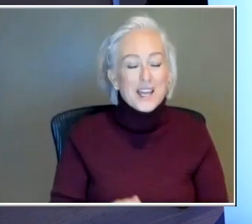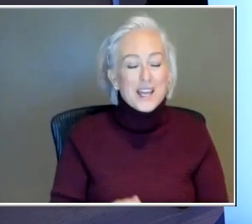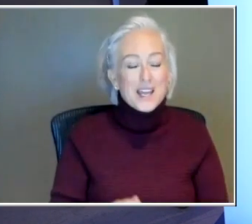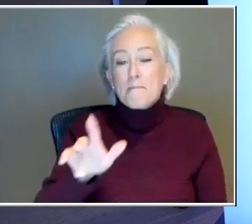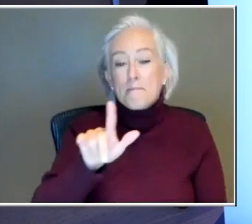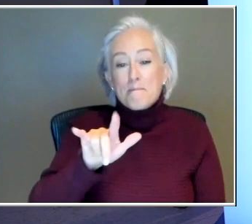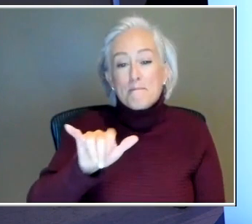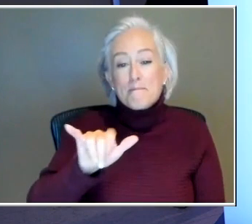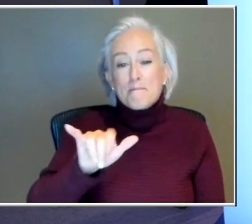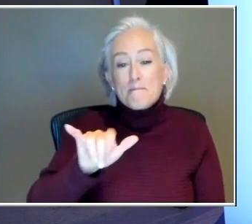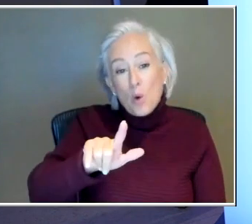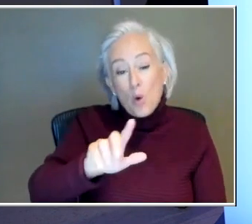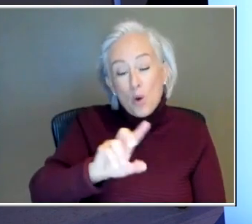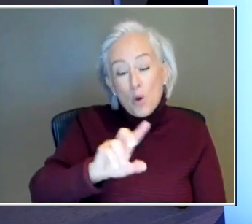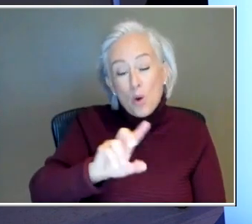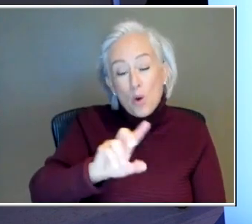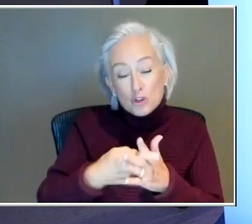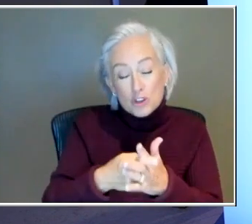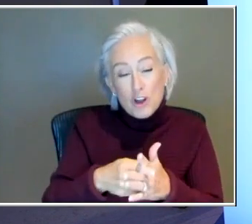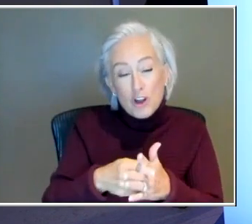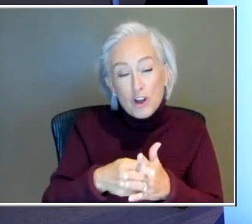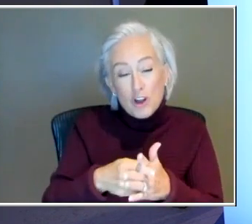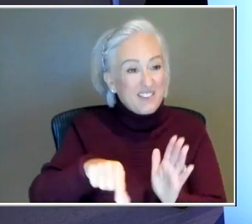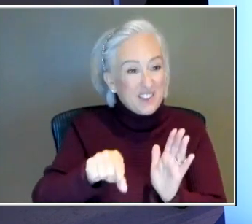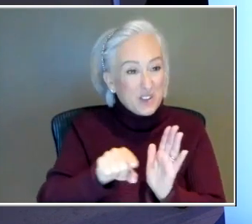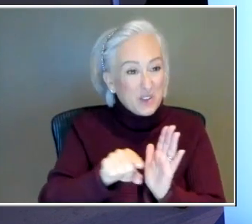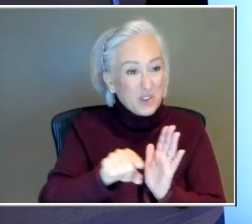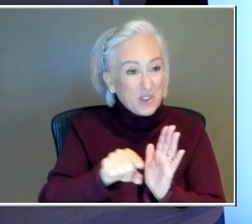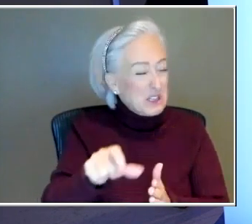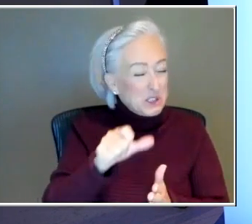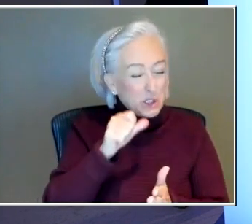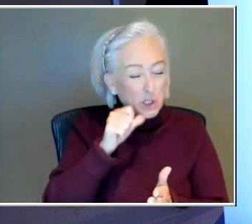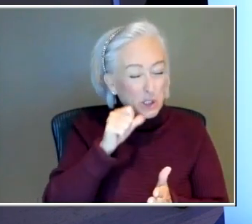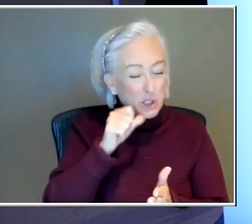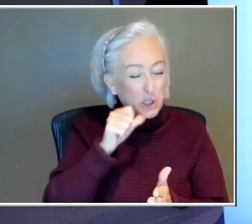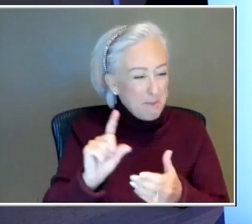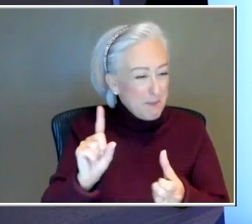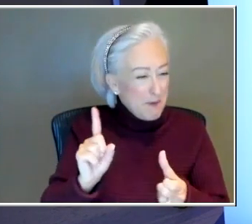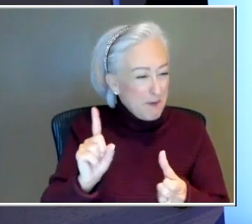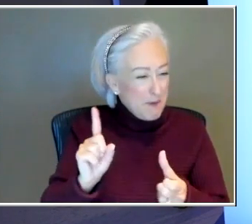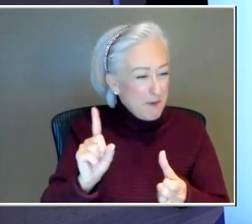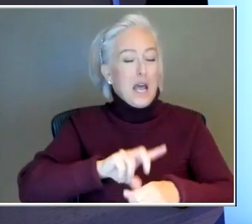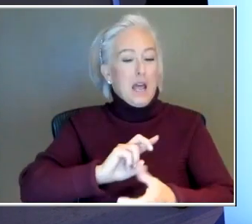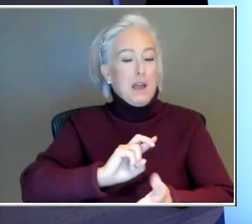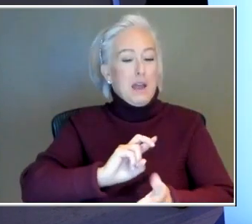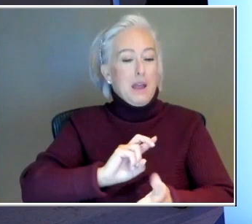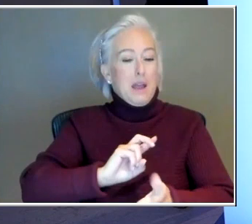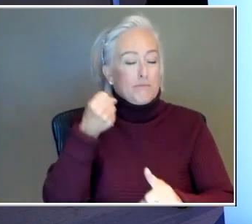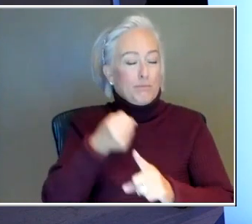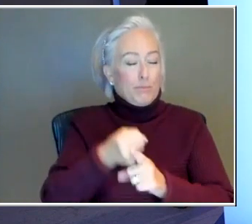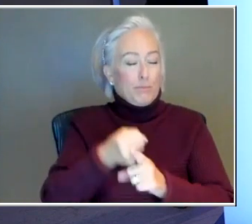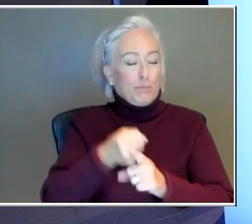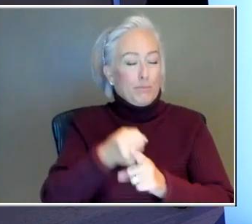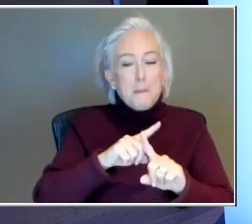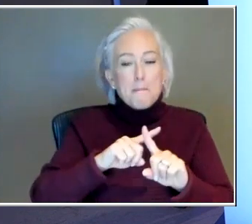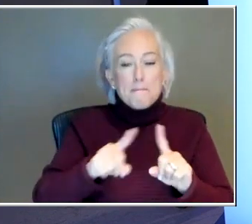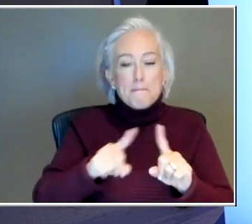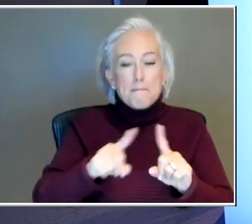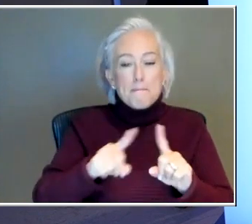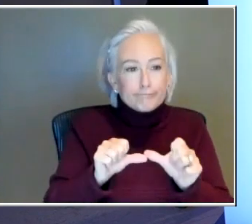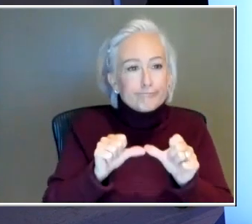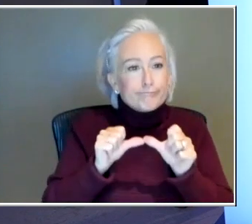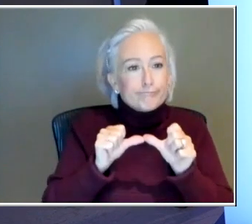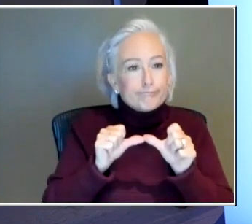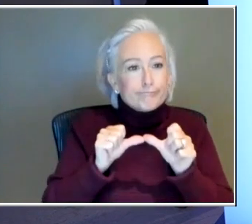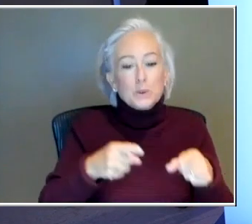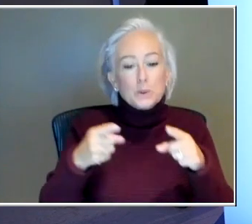told us you don't really remember much about that first one, but those seizures kept happening time and time again. Tell us a little bit about the frequency